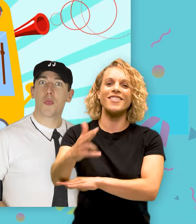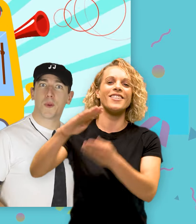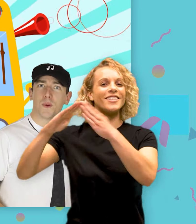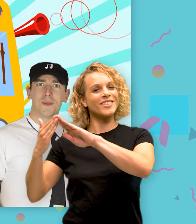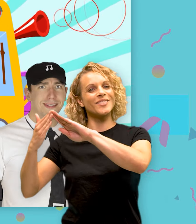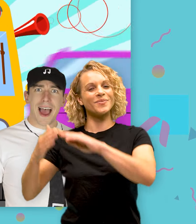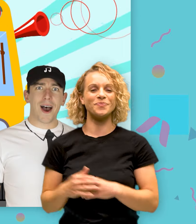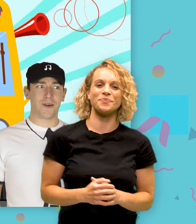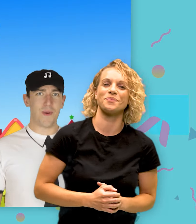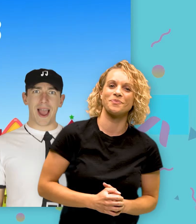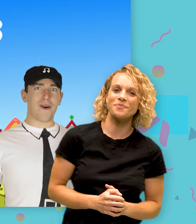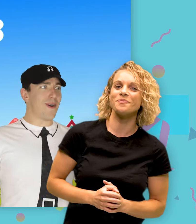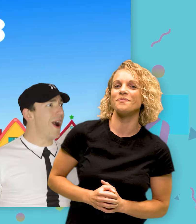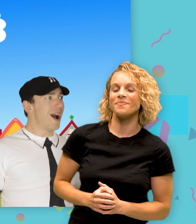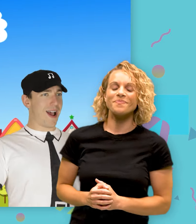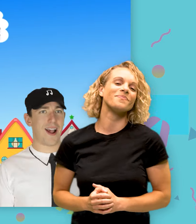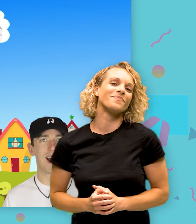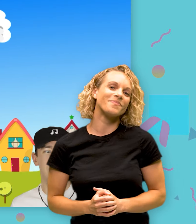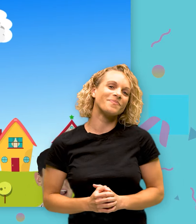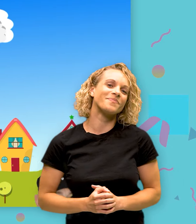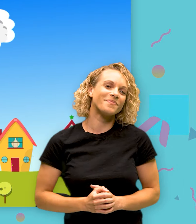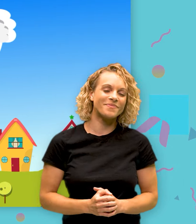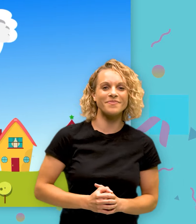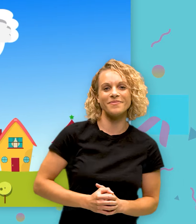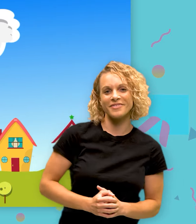all through the town.